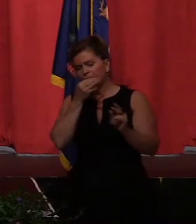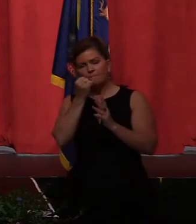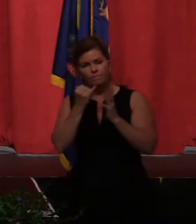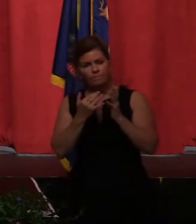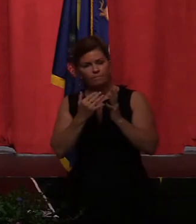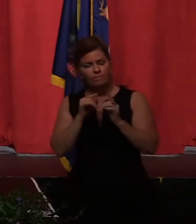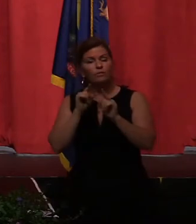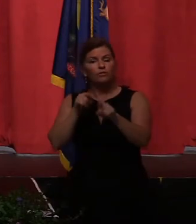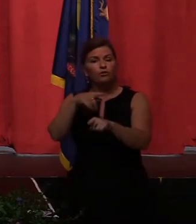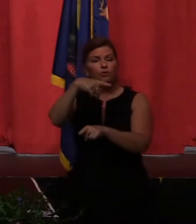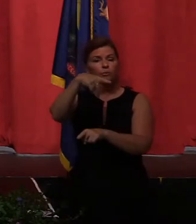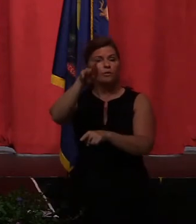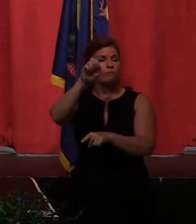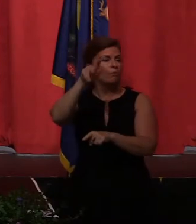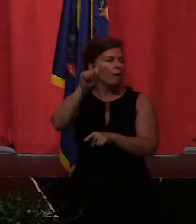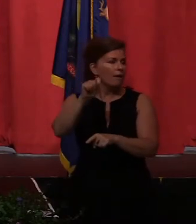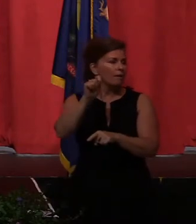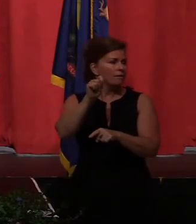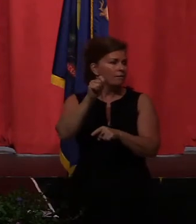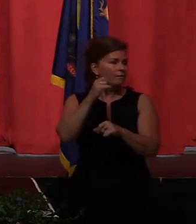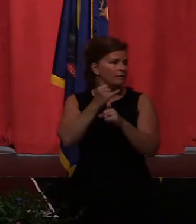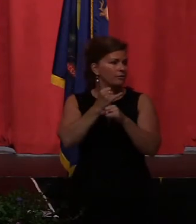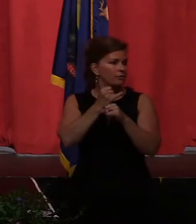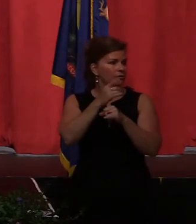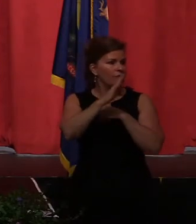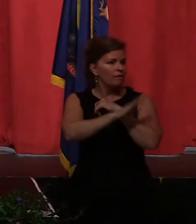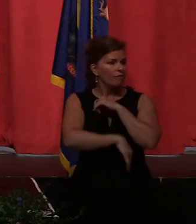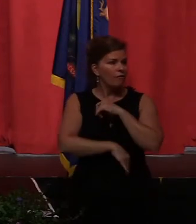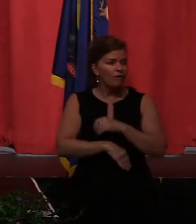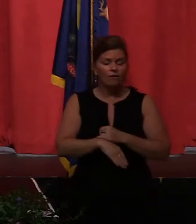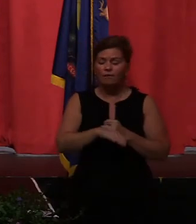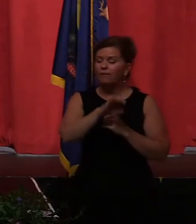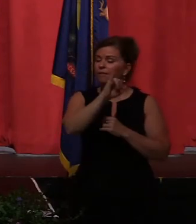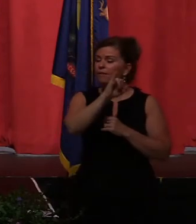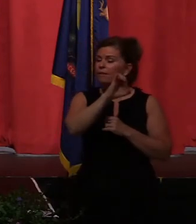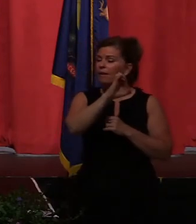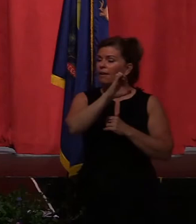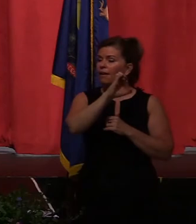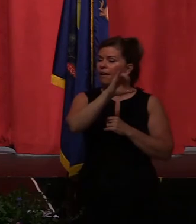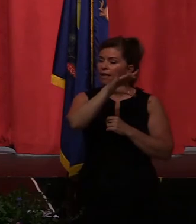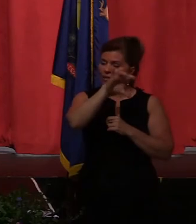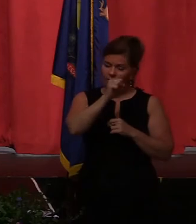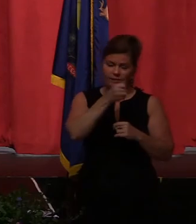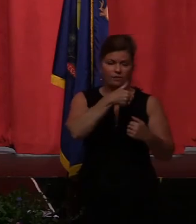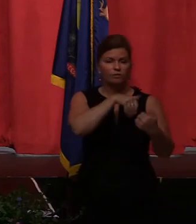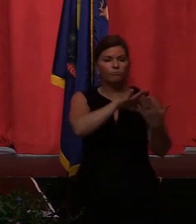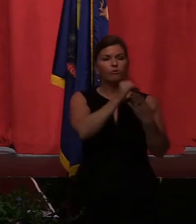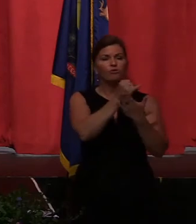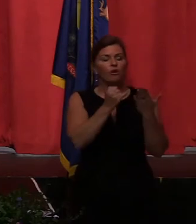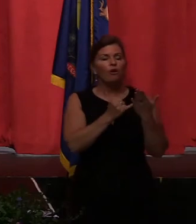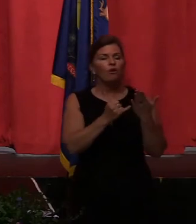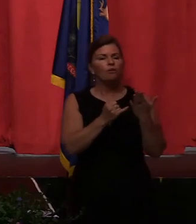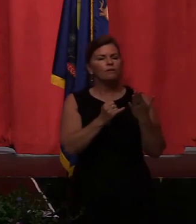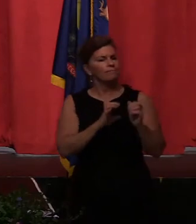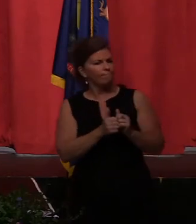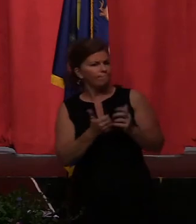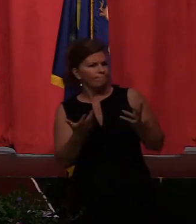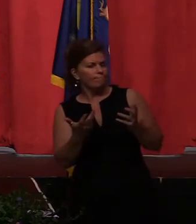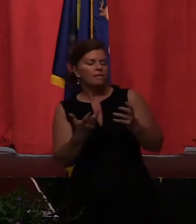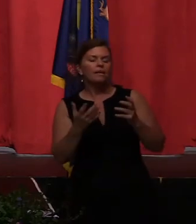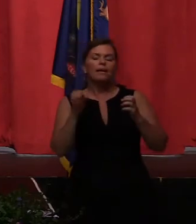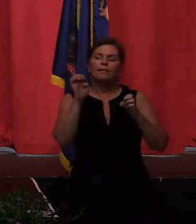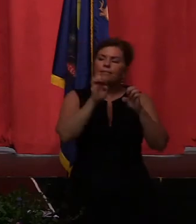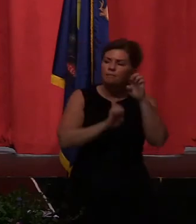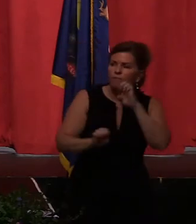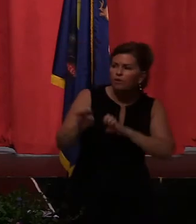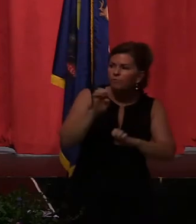Pratt Institute in the fall. Ellie's approach to art is one of experimenting and challenging